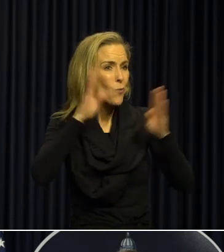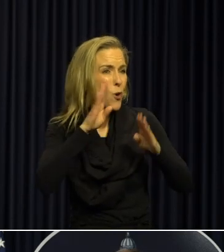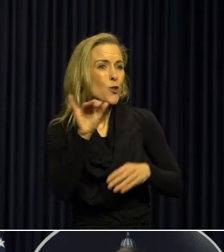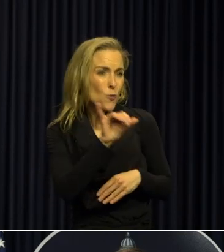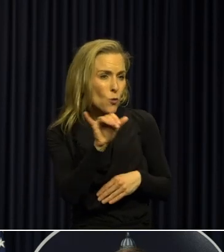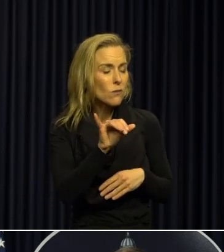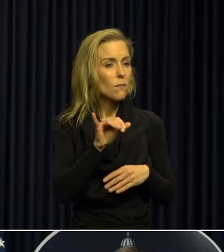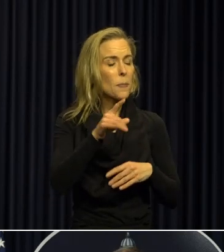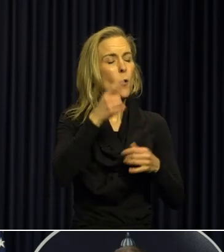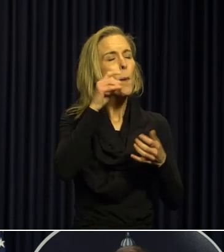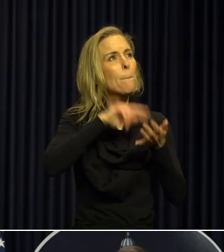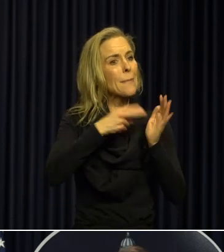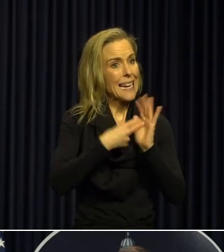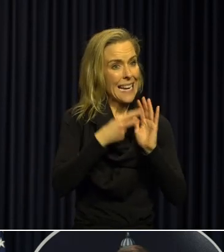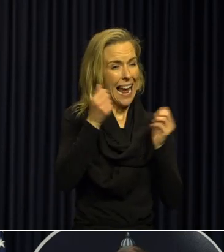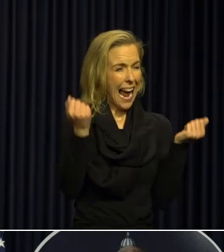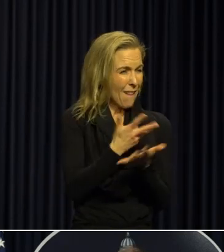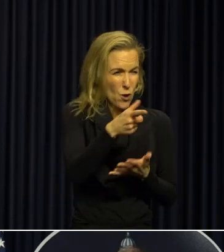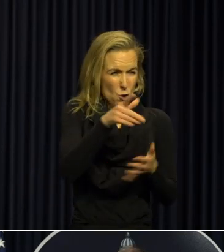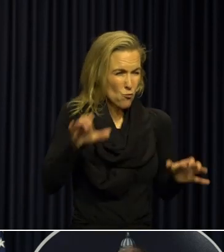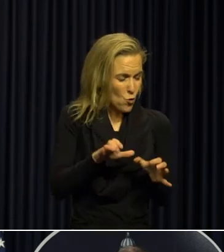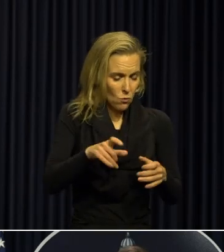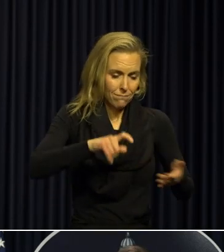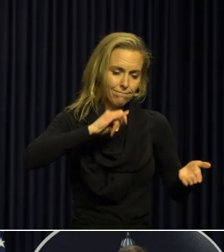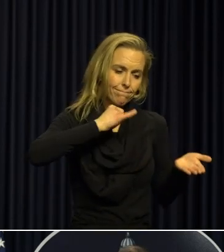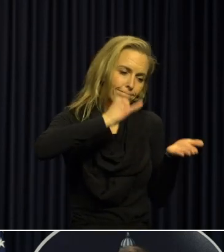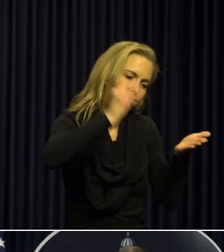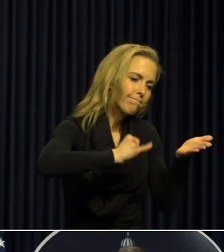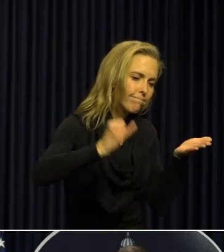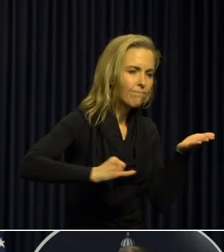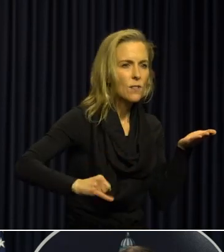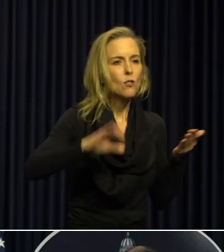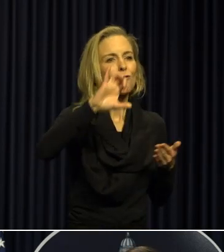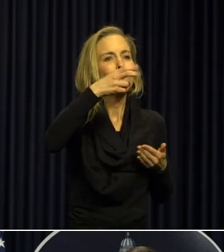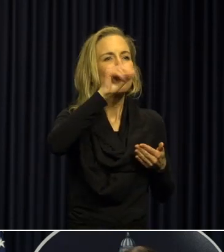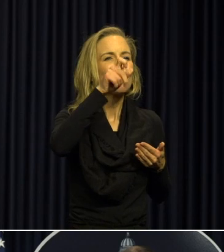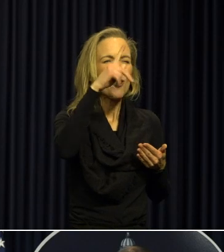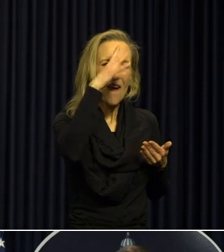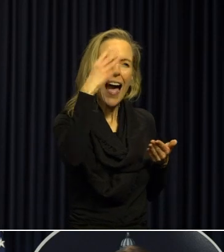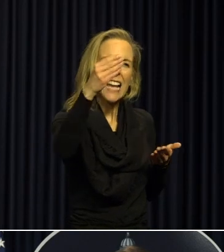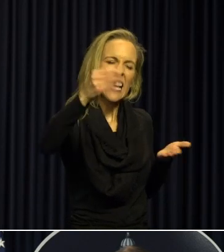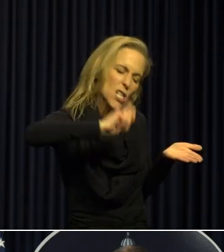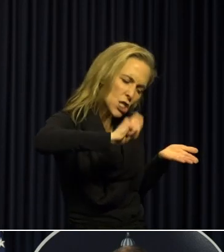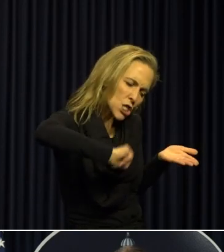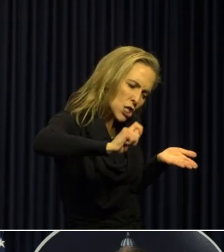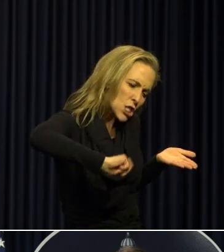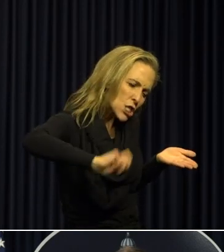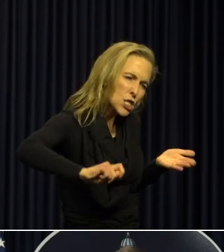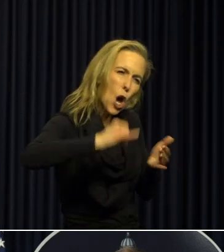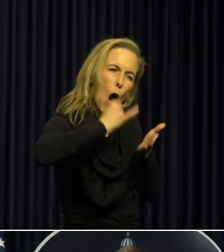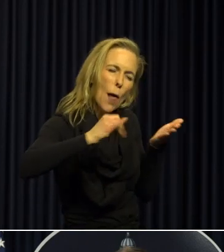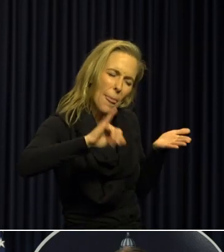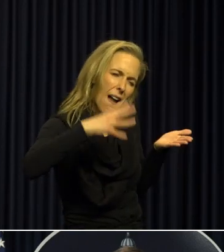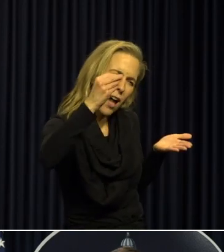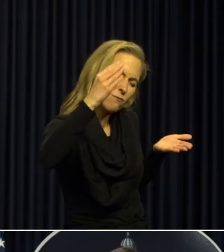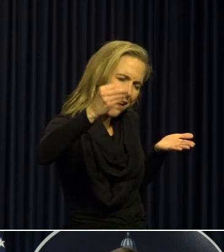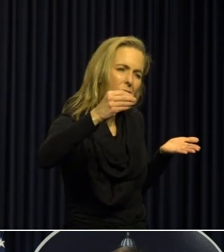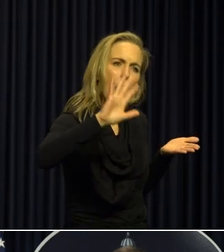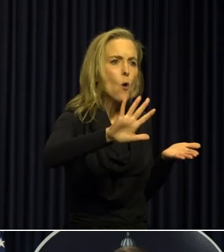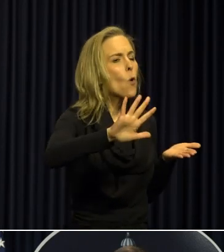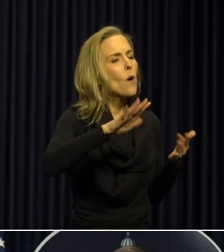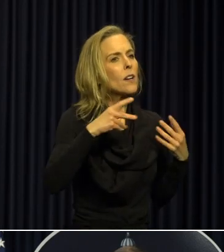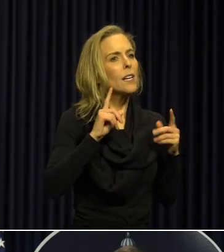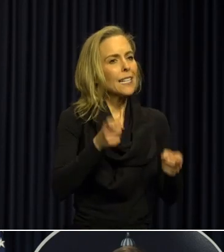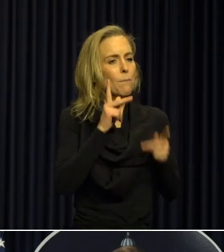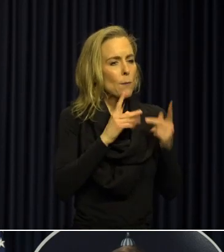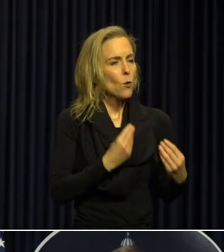bit of chalk art, everything like this, that helps us all get by. I guarantee you something like this gives people additional